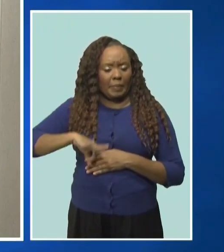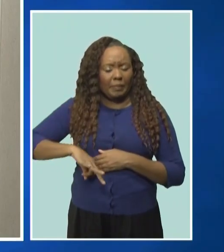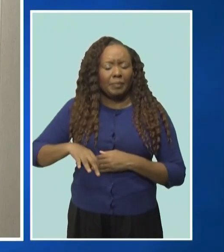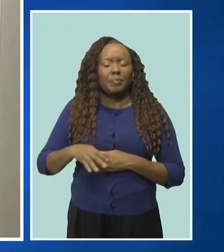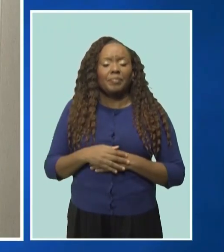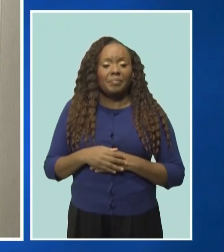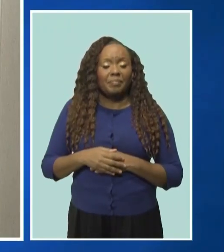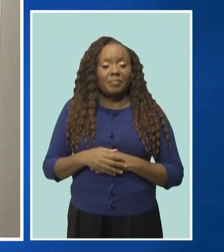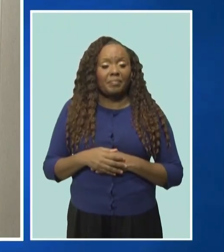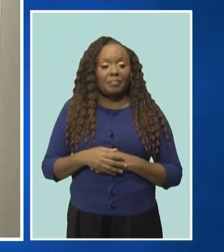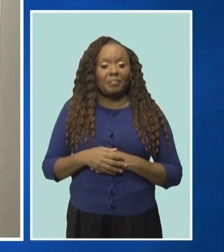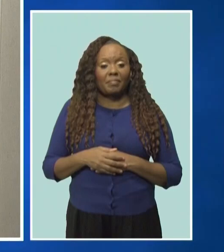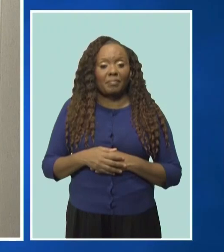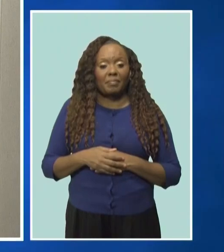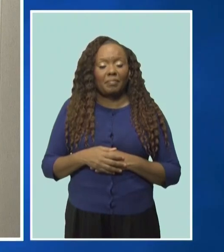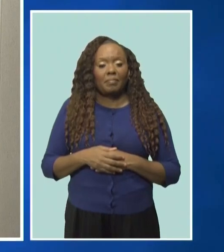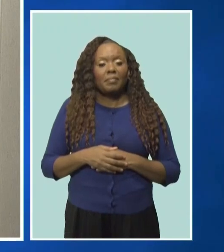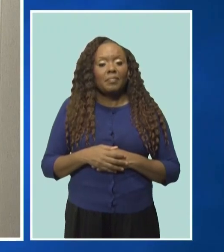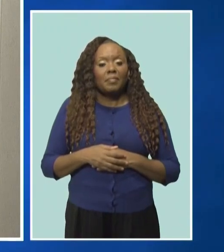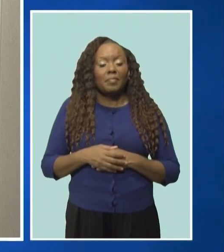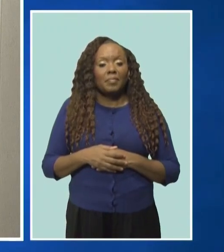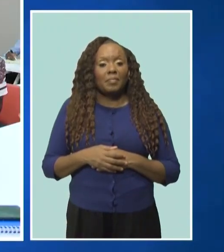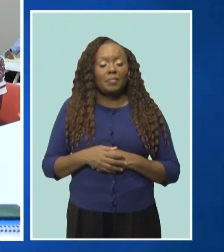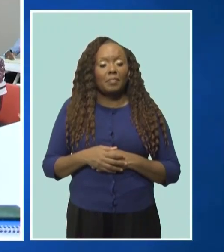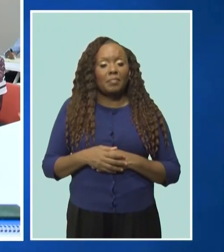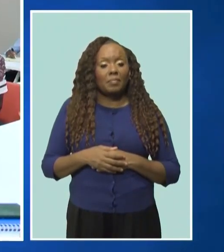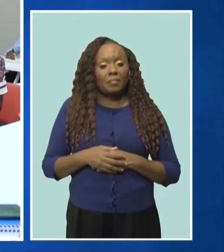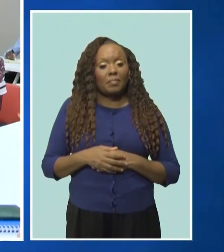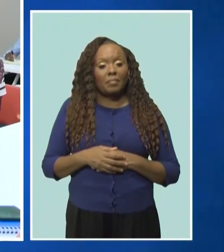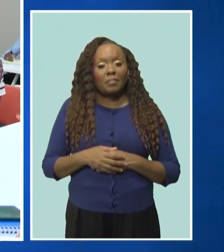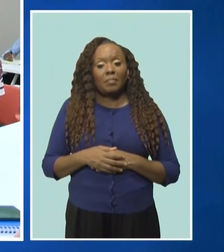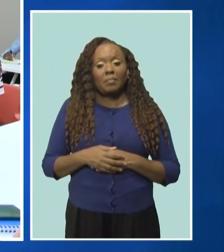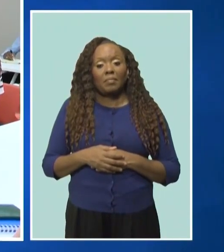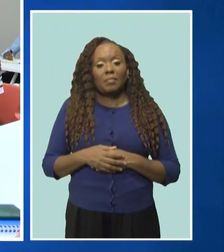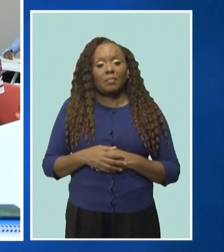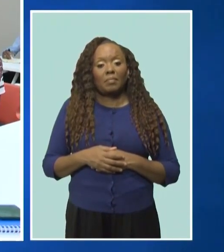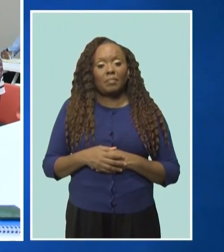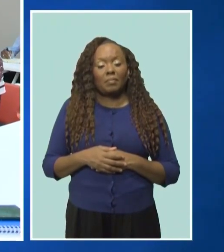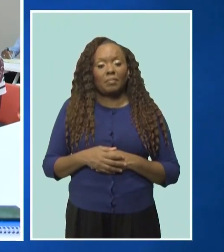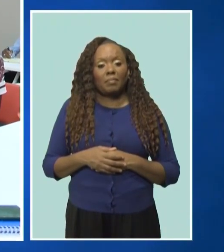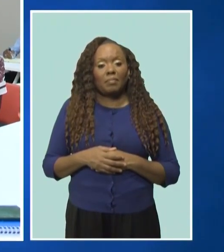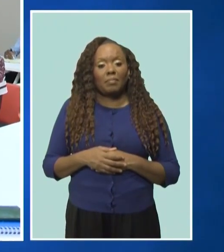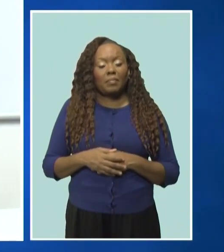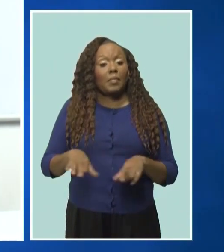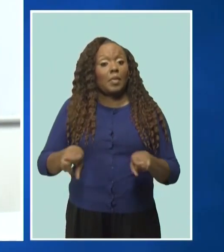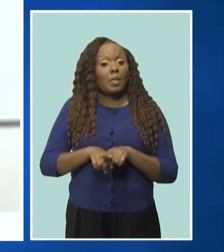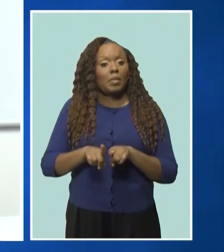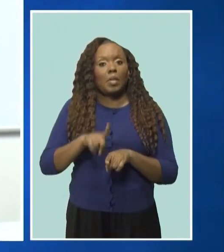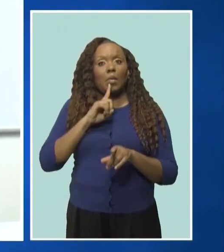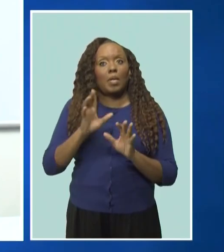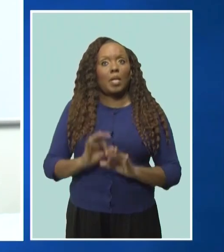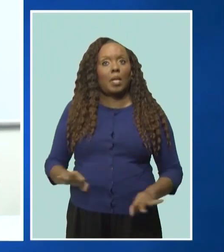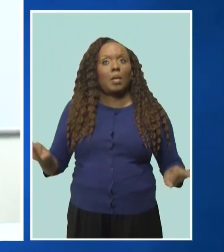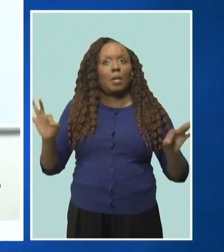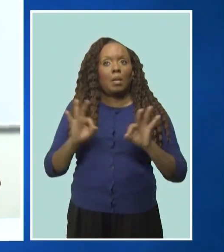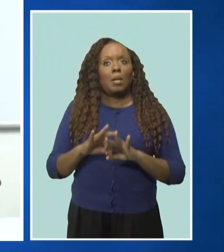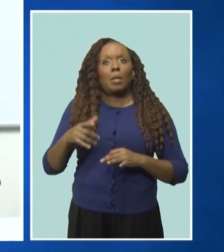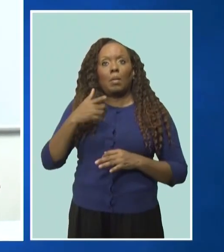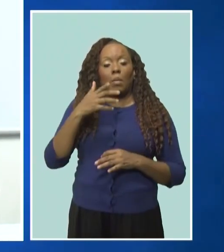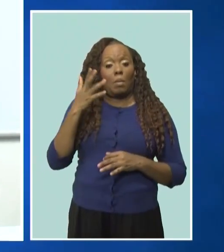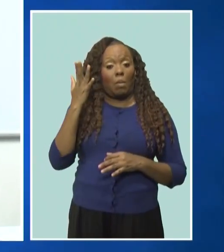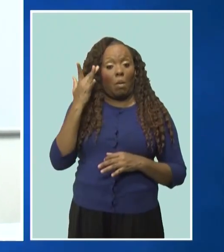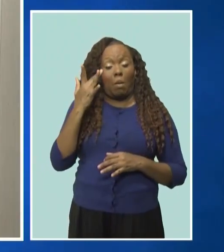does. And in fact, there's also now an imperative to do it because Barbados has banned the sale